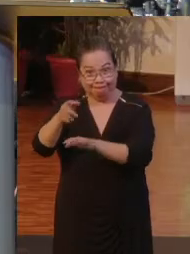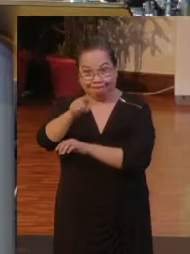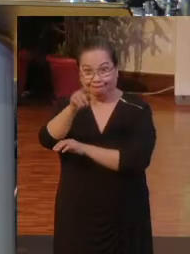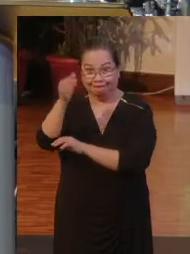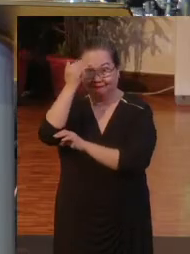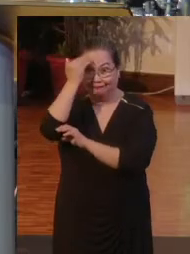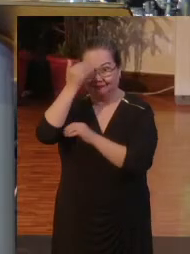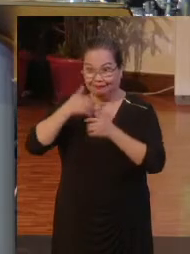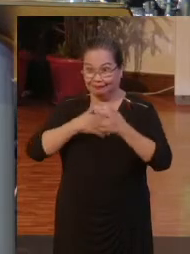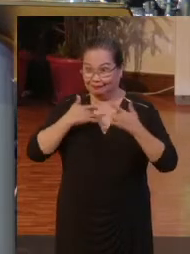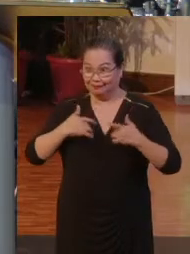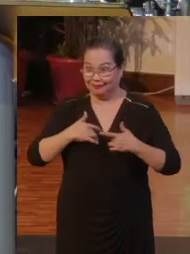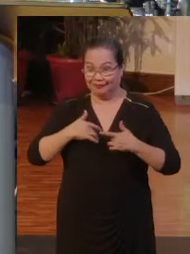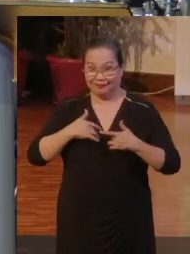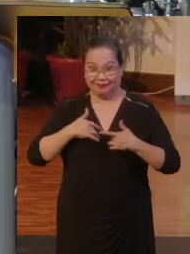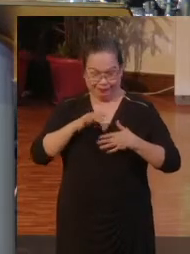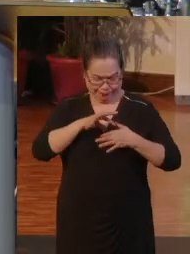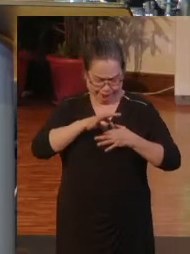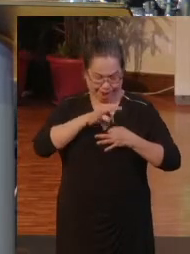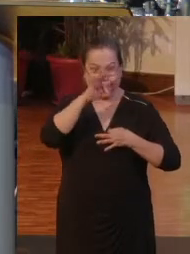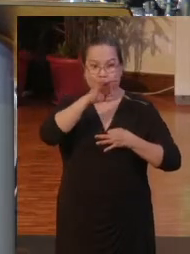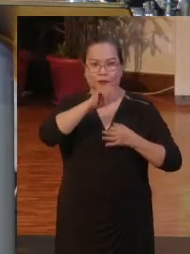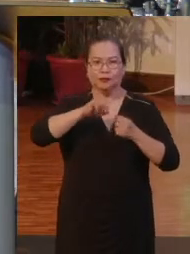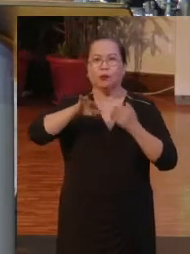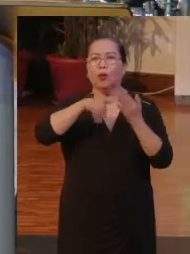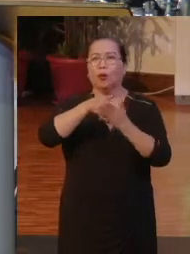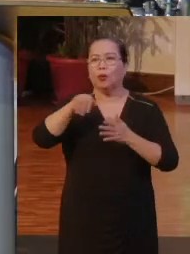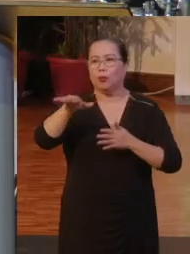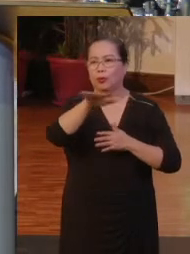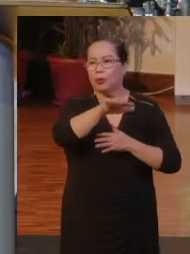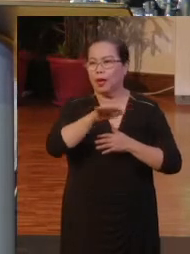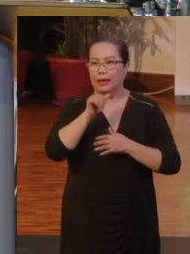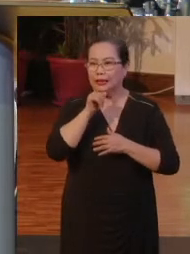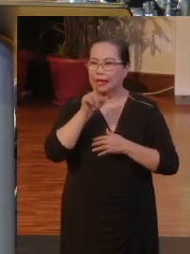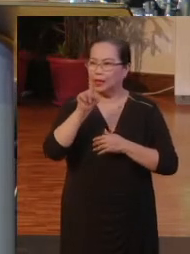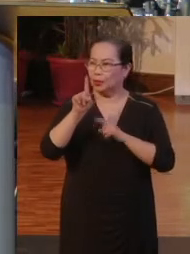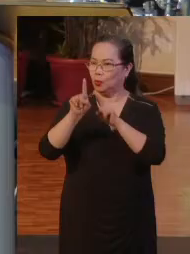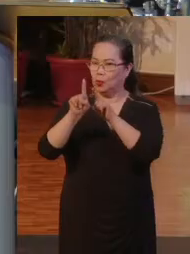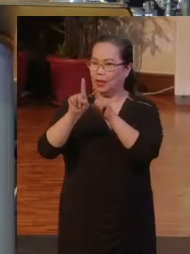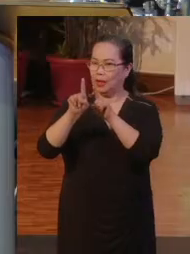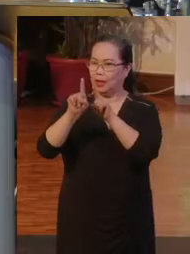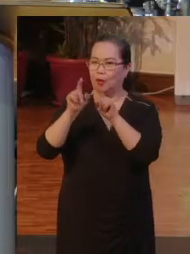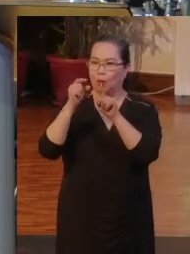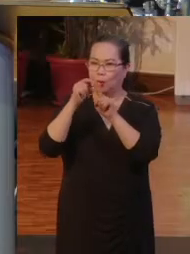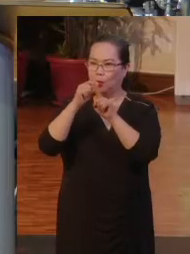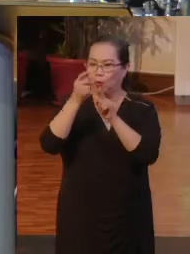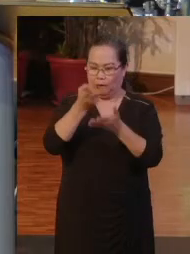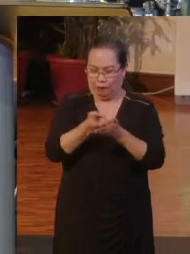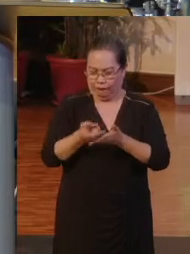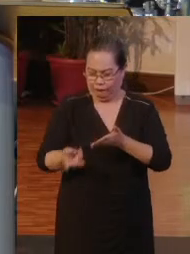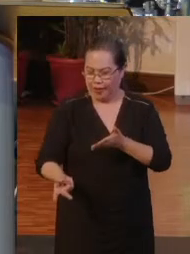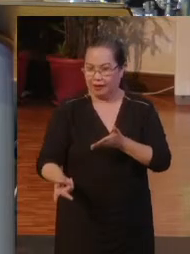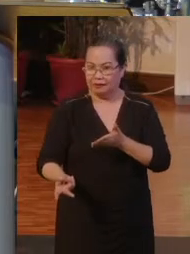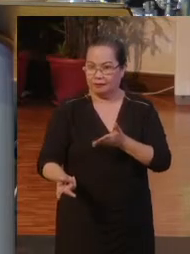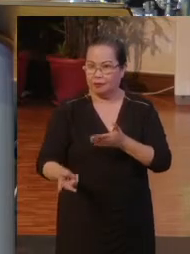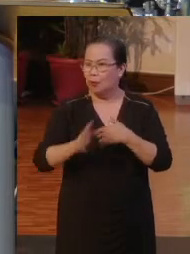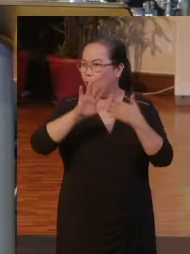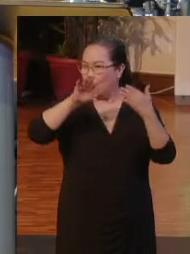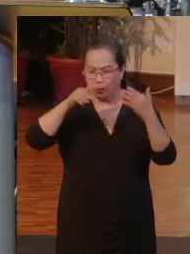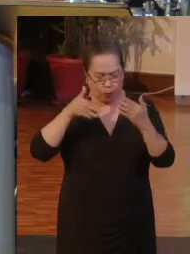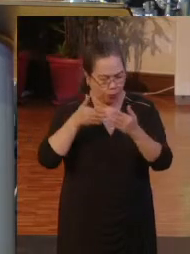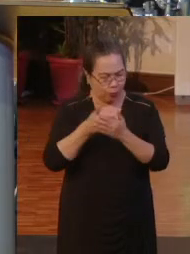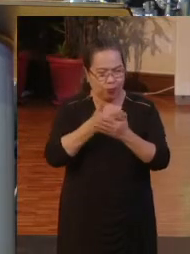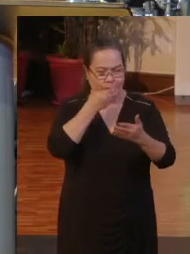in your hearts and souls, all of you, that not one word has failed of